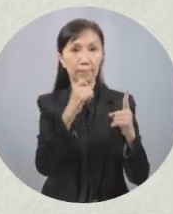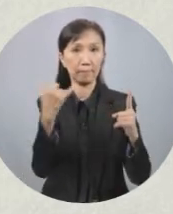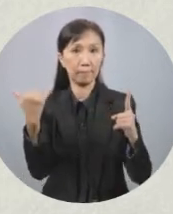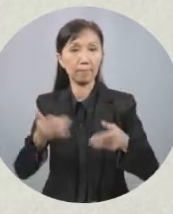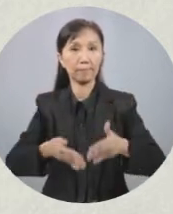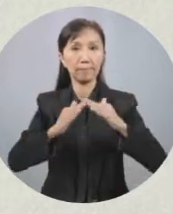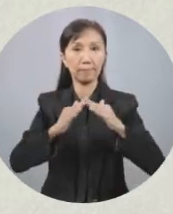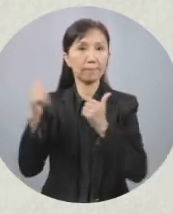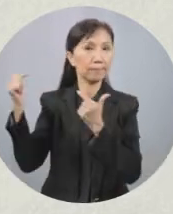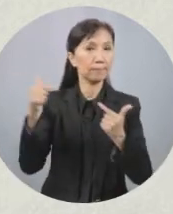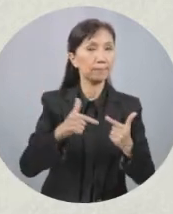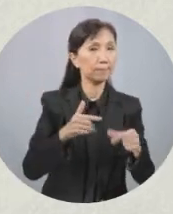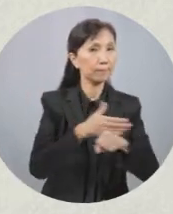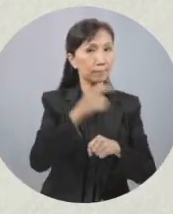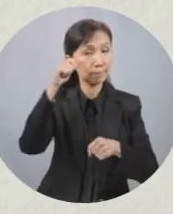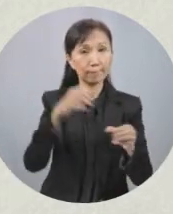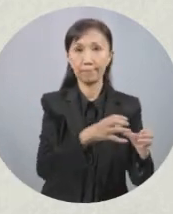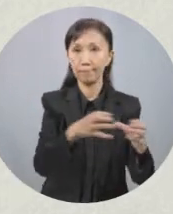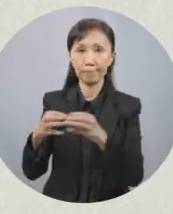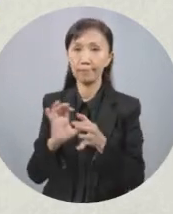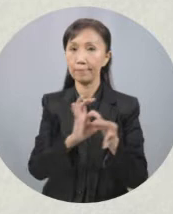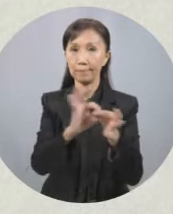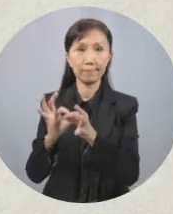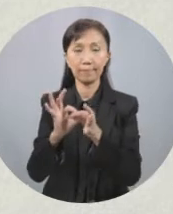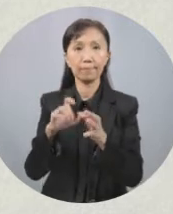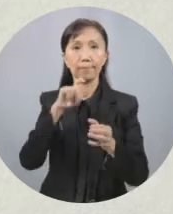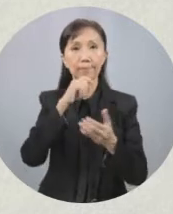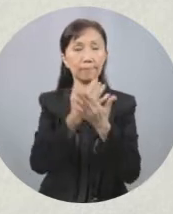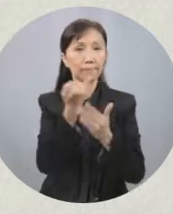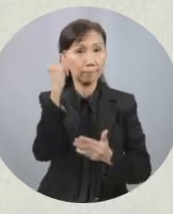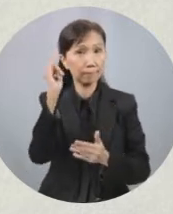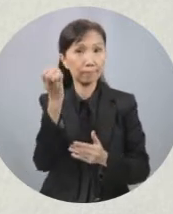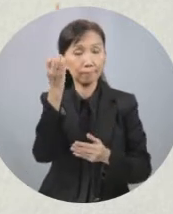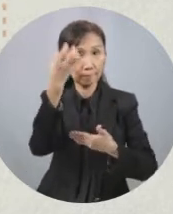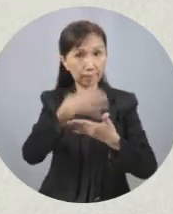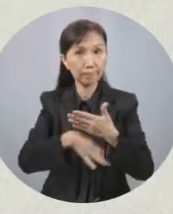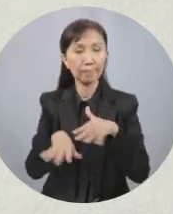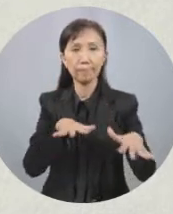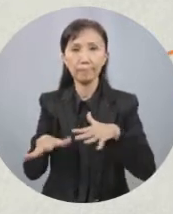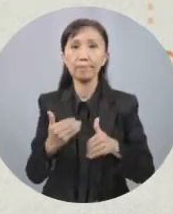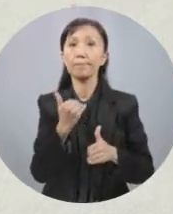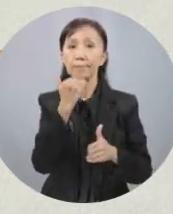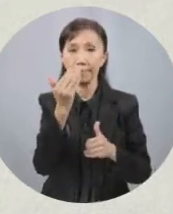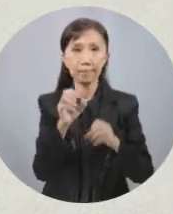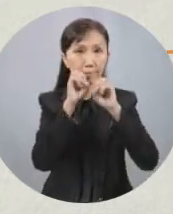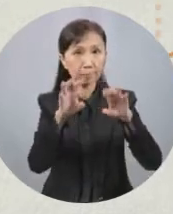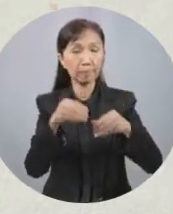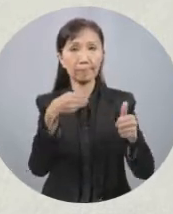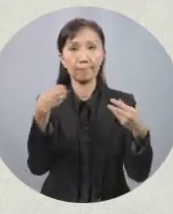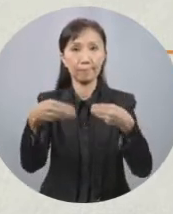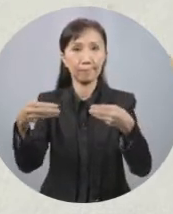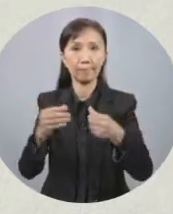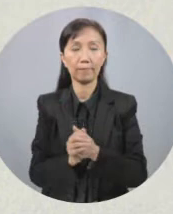Commission's establishment in 1996, it has worked closely with all sectors in the community to eliminate discrimination by implementing